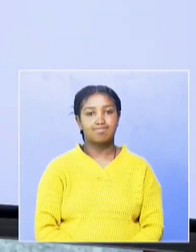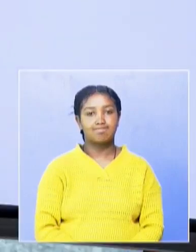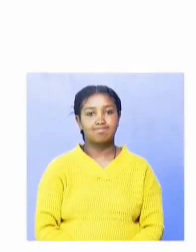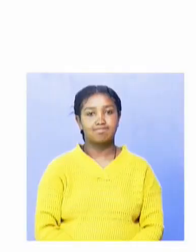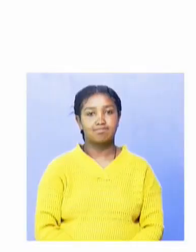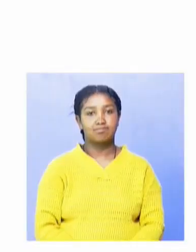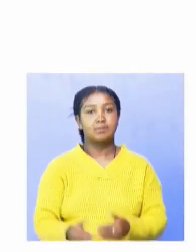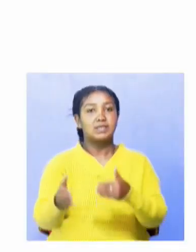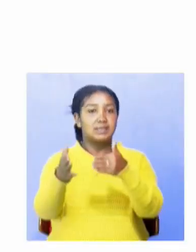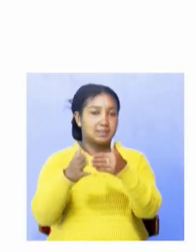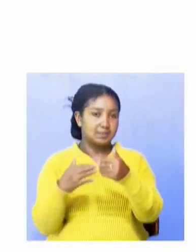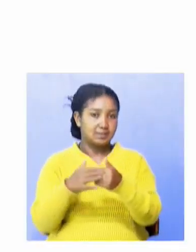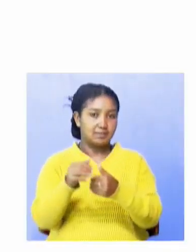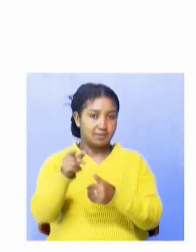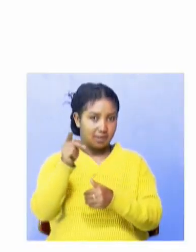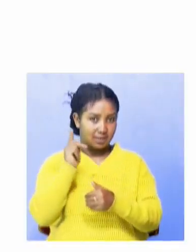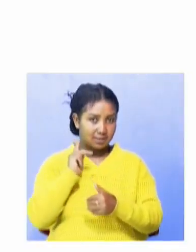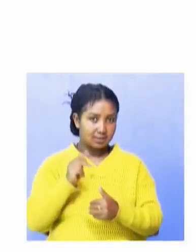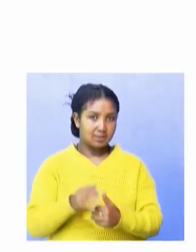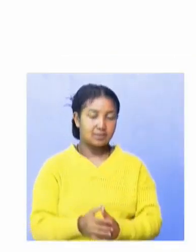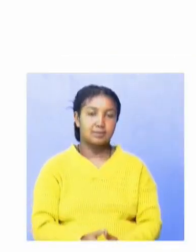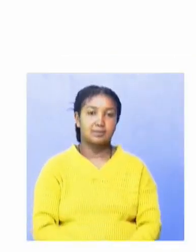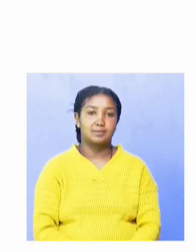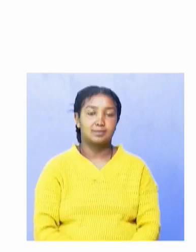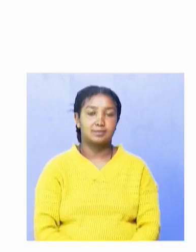Okay, simple past.